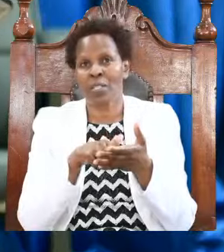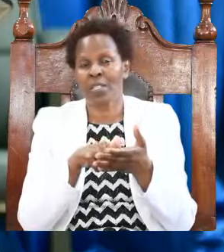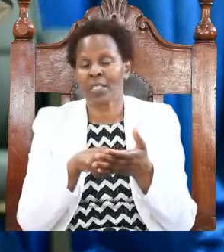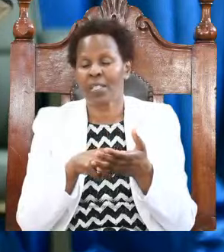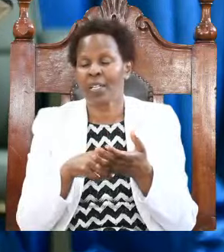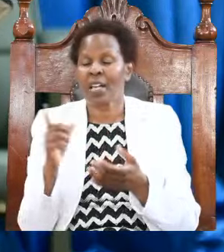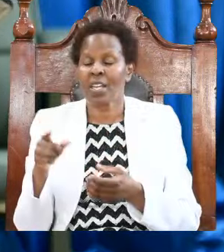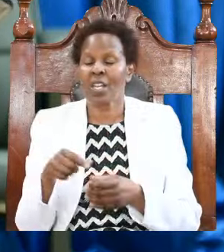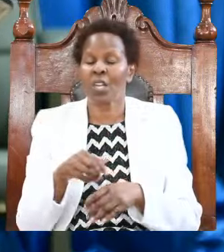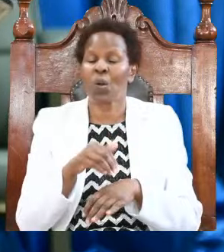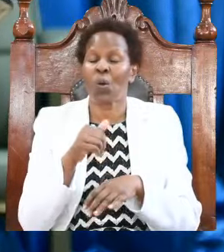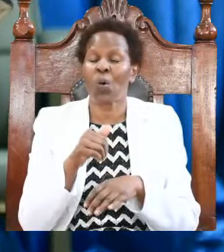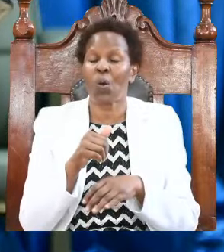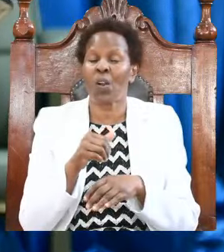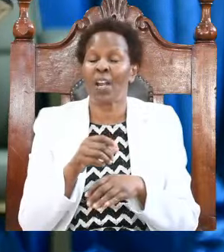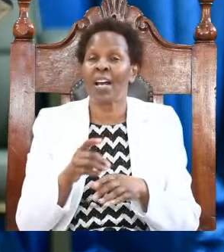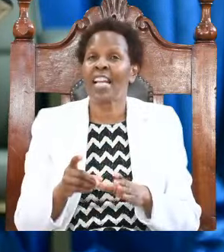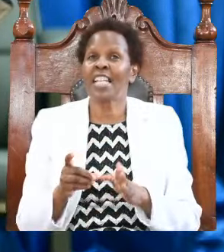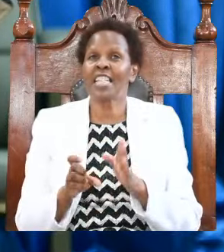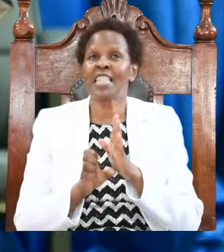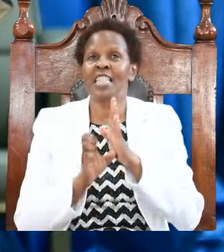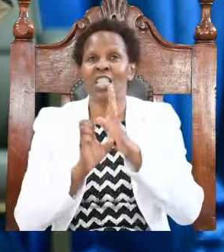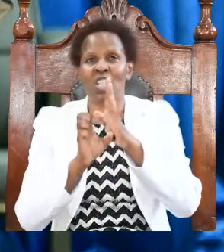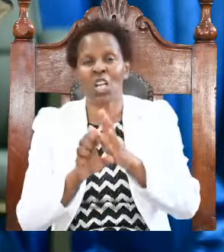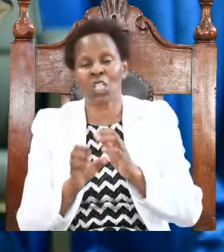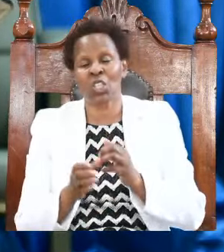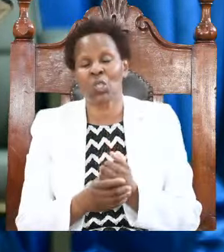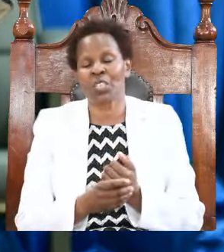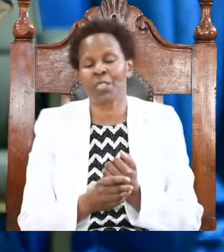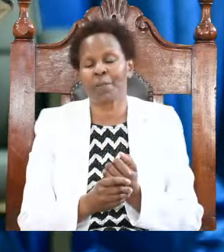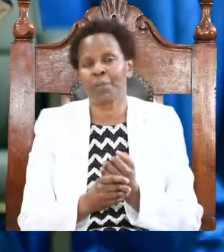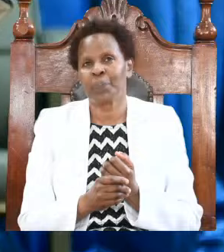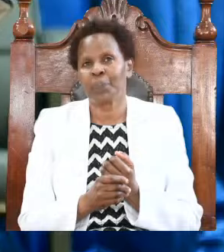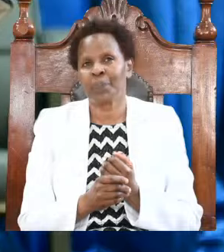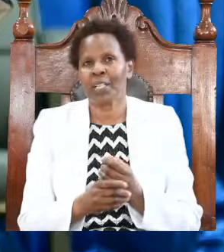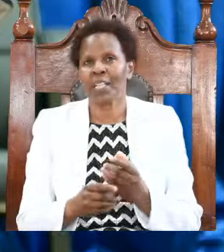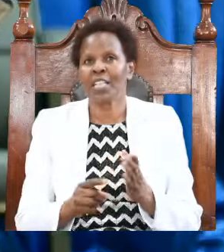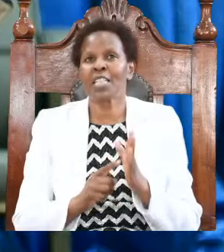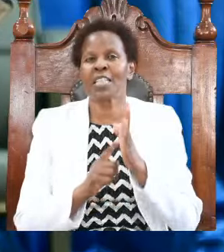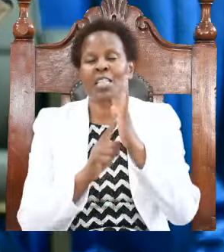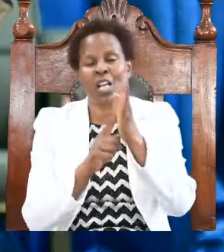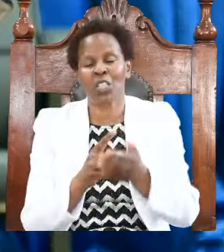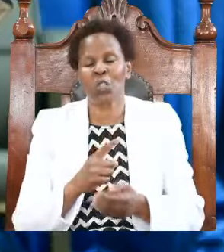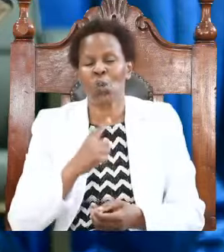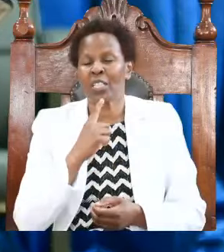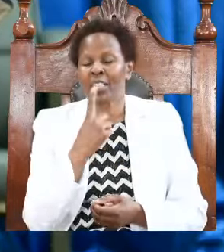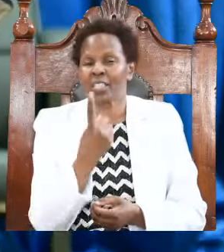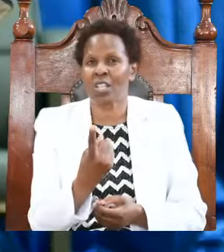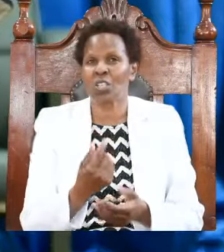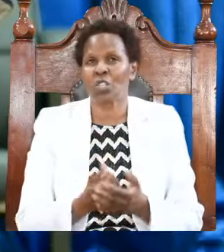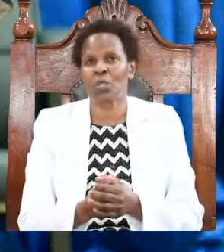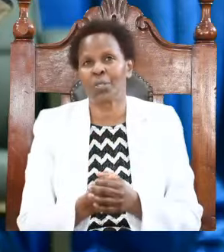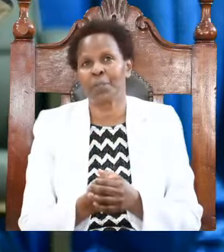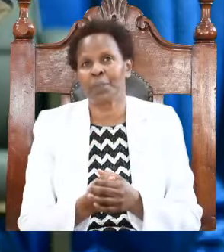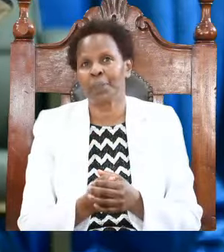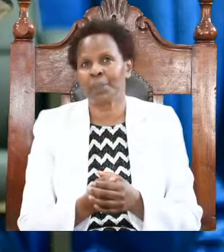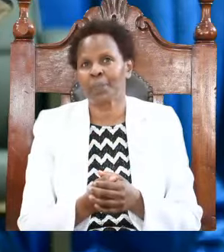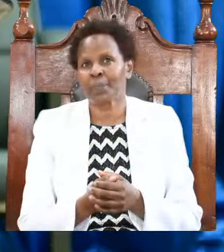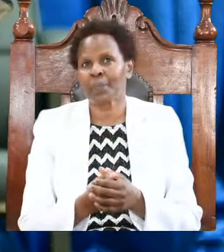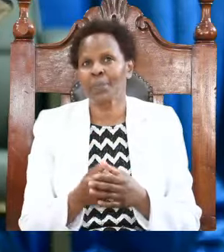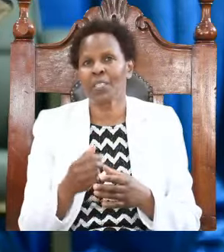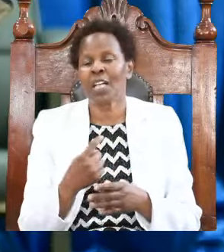call instruction. Tell your neighbor, instruction. And when we think about instruction, we note